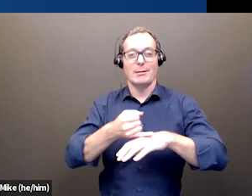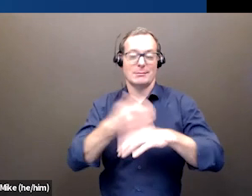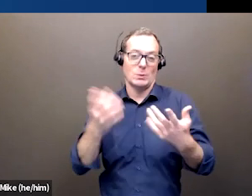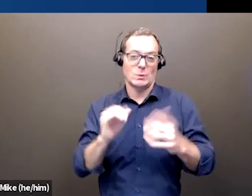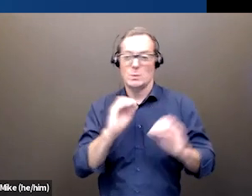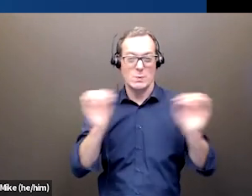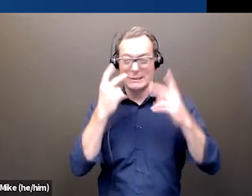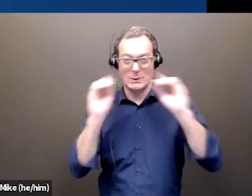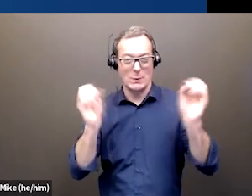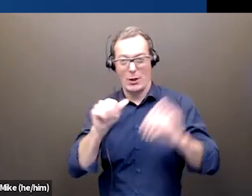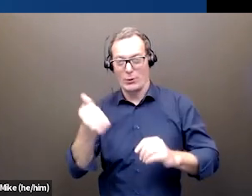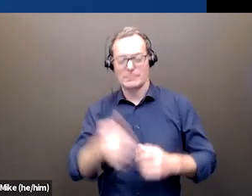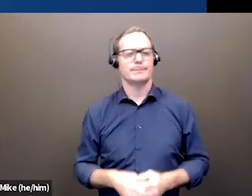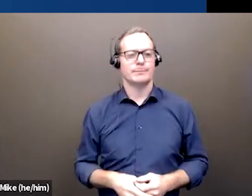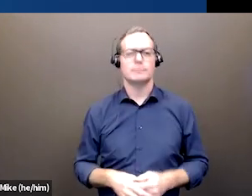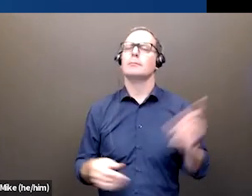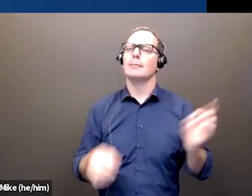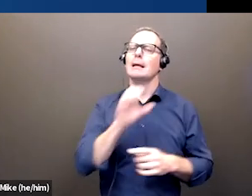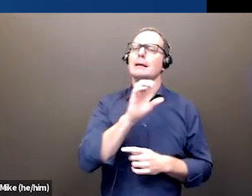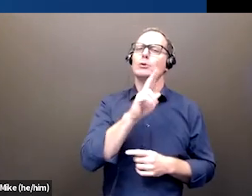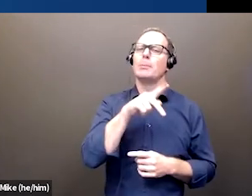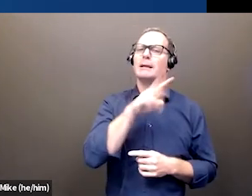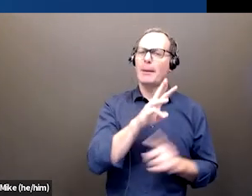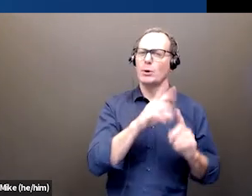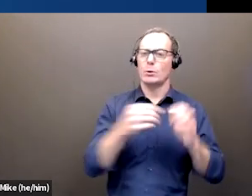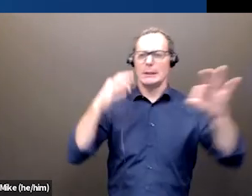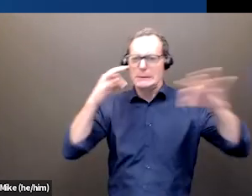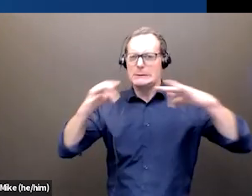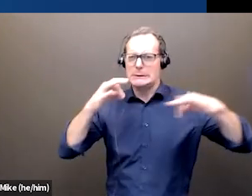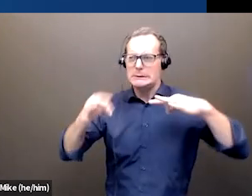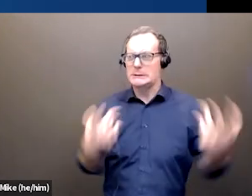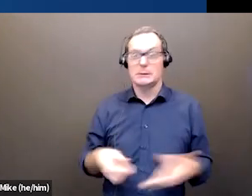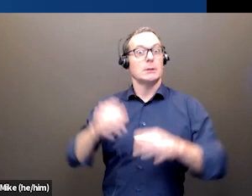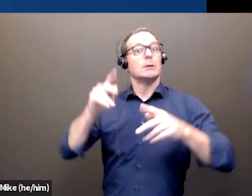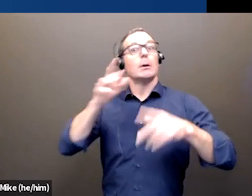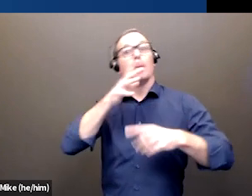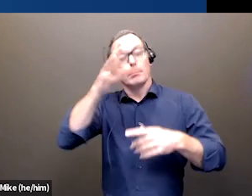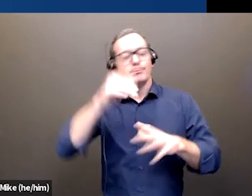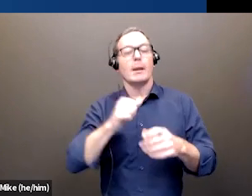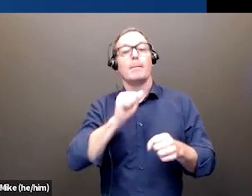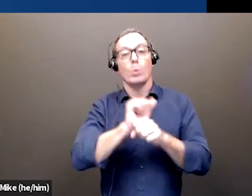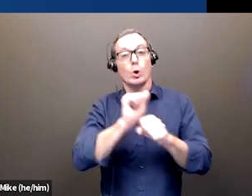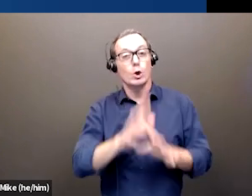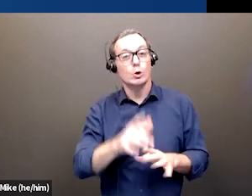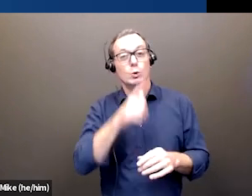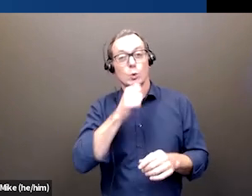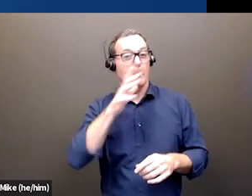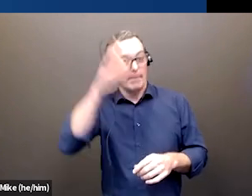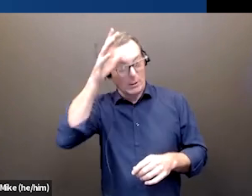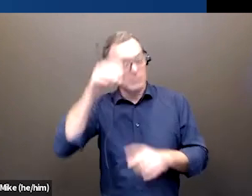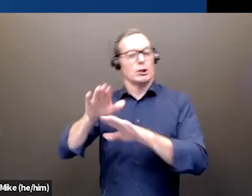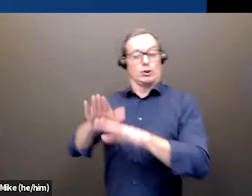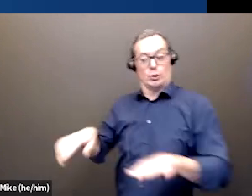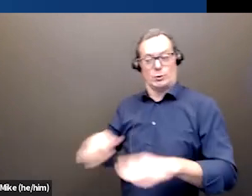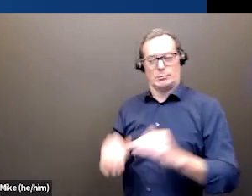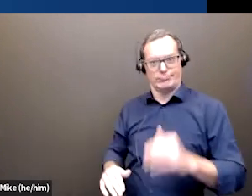by explaining the benefits that would result from helping employees deal with the physical, financial, and emotional stresses that can